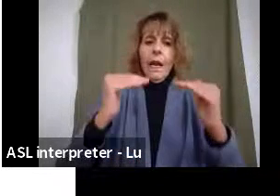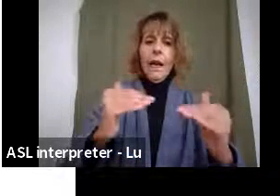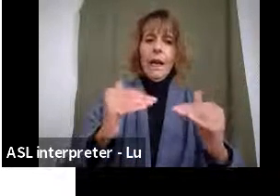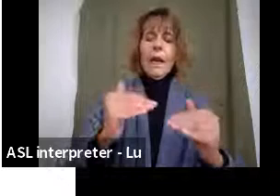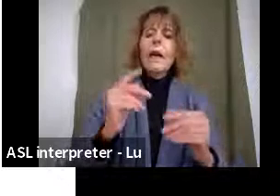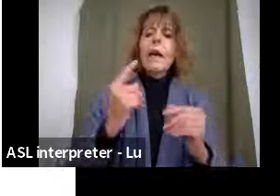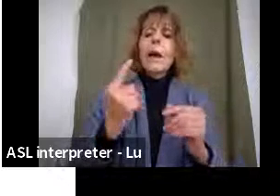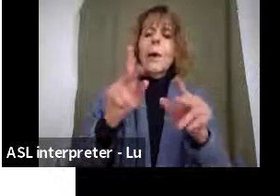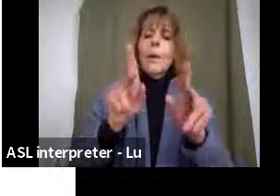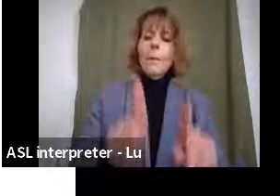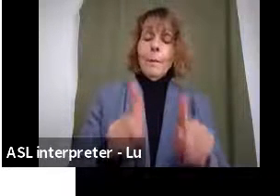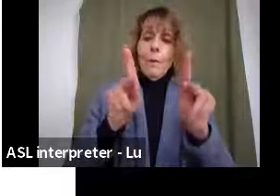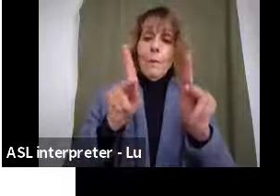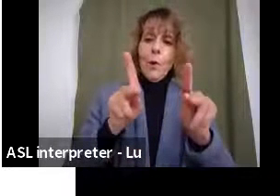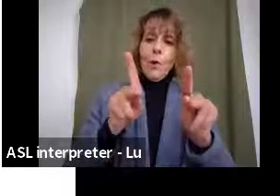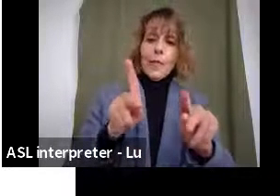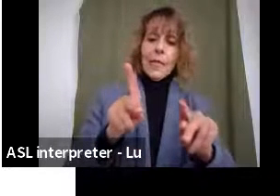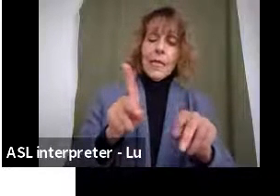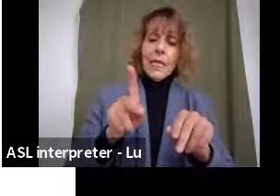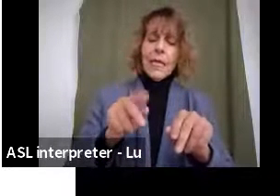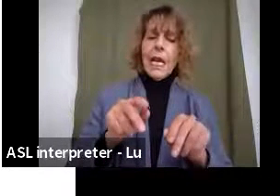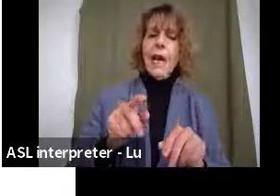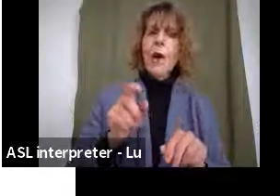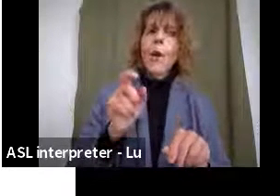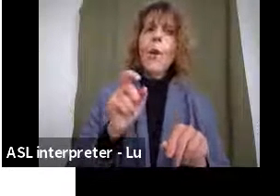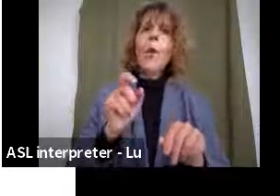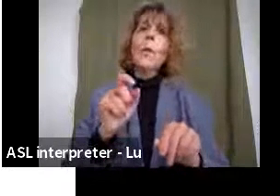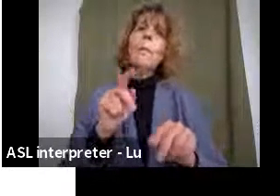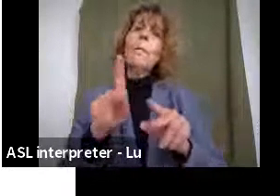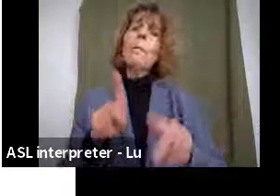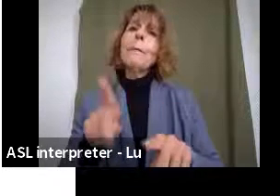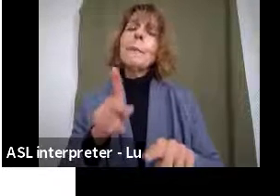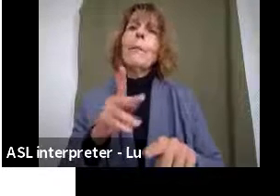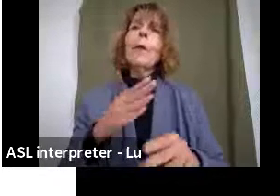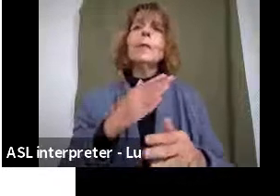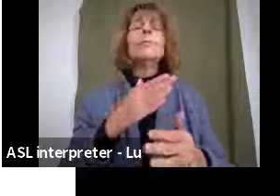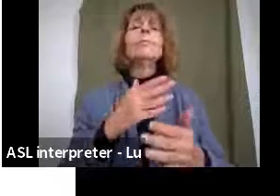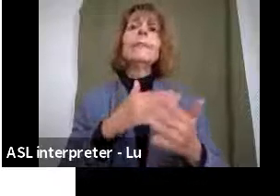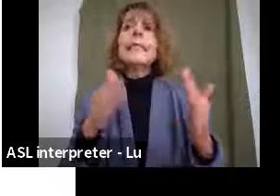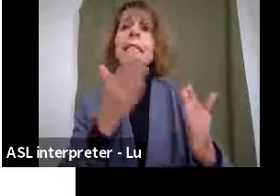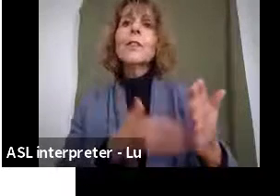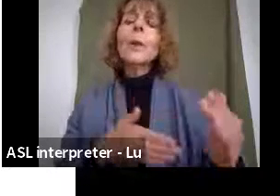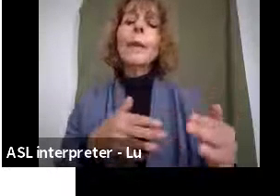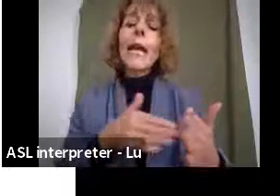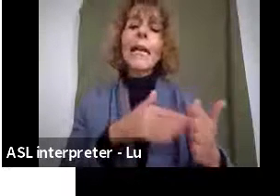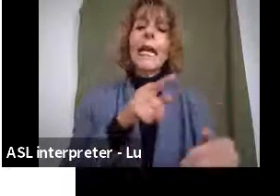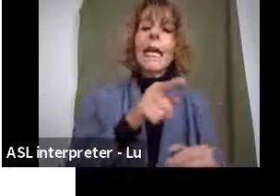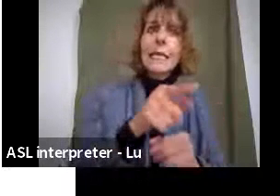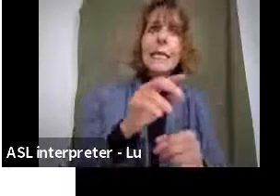of the actual fact. And there's a negative consequence because of that